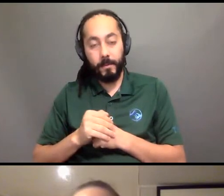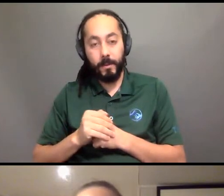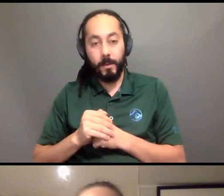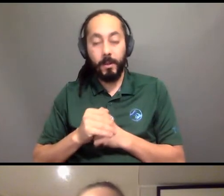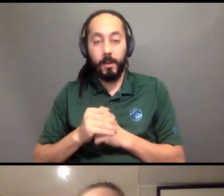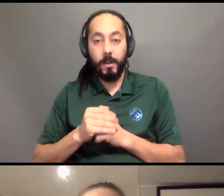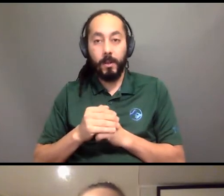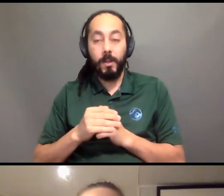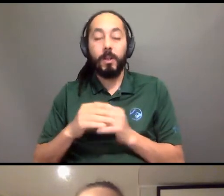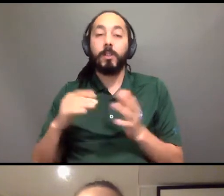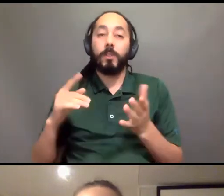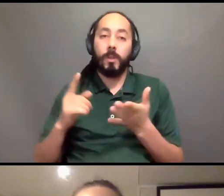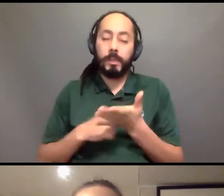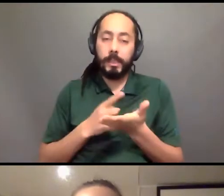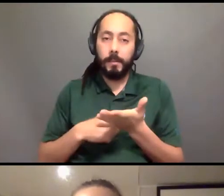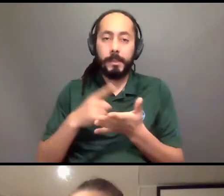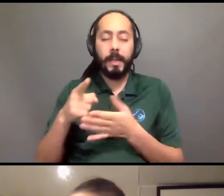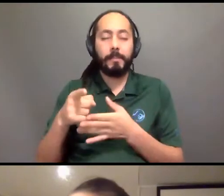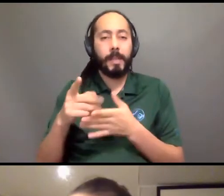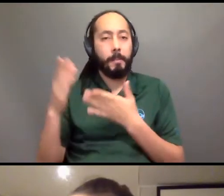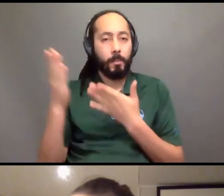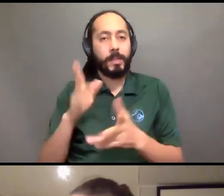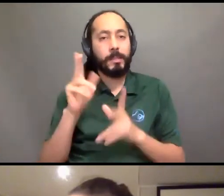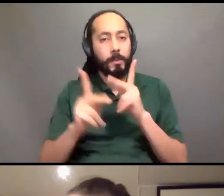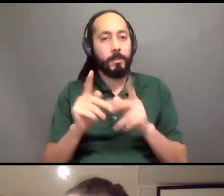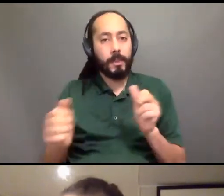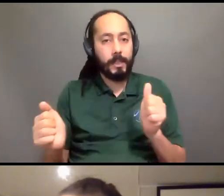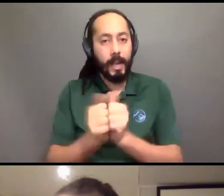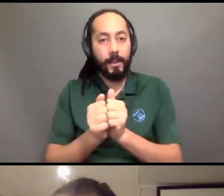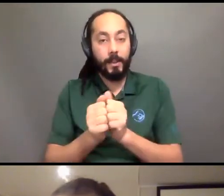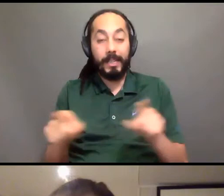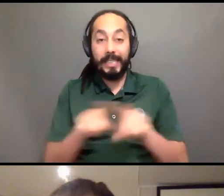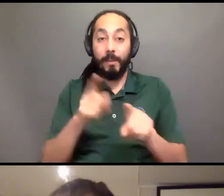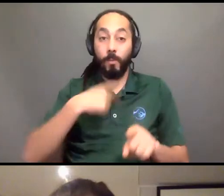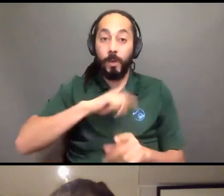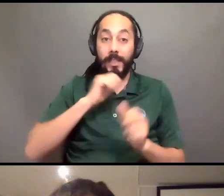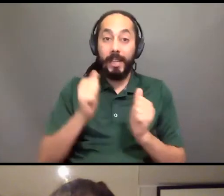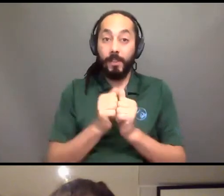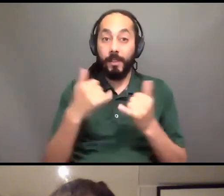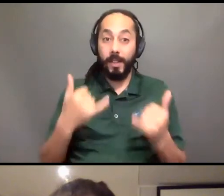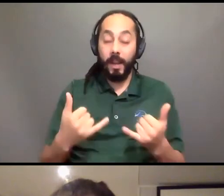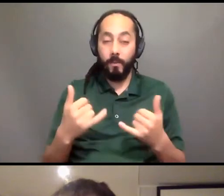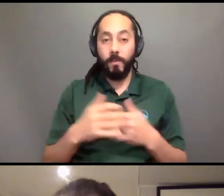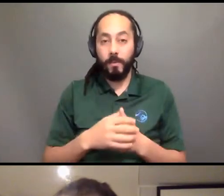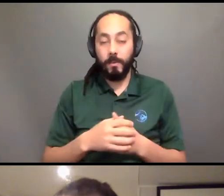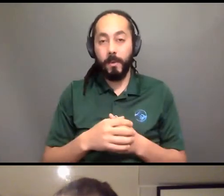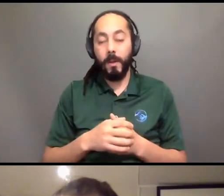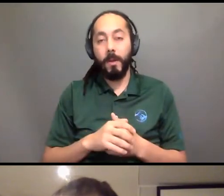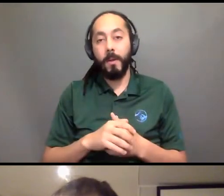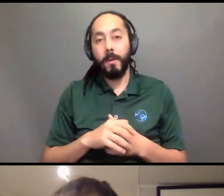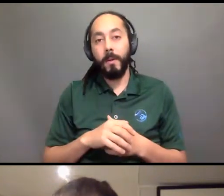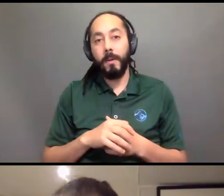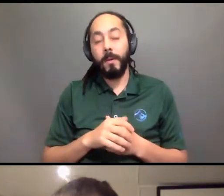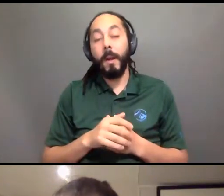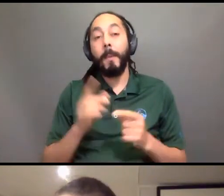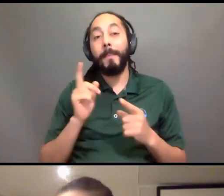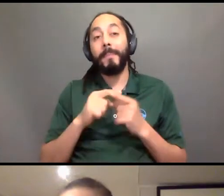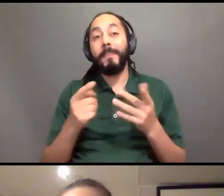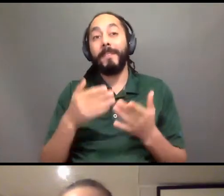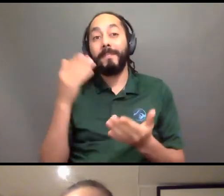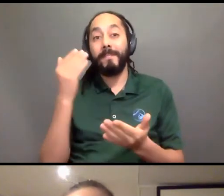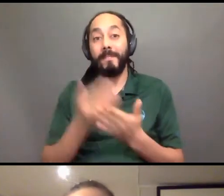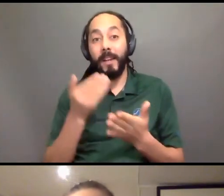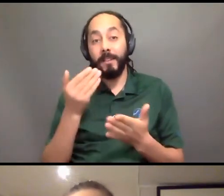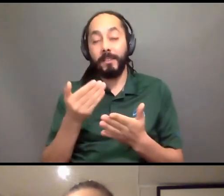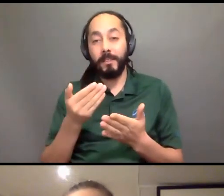brings people together the way we're together now. And the fact, the infrastructural fact of